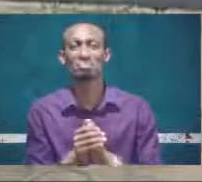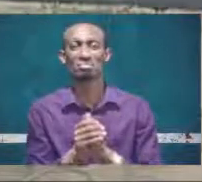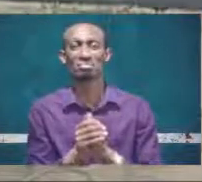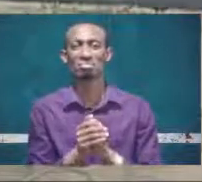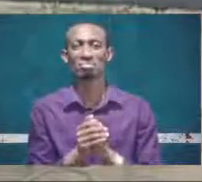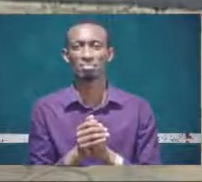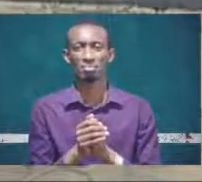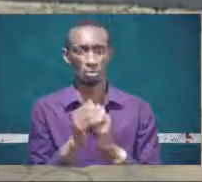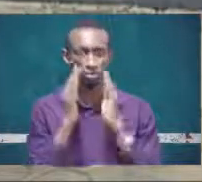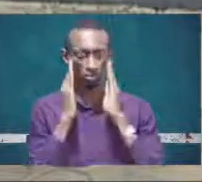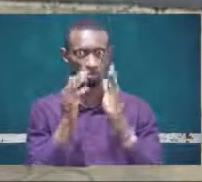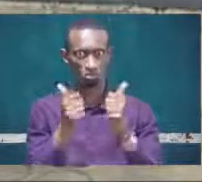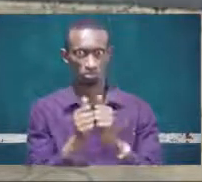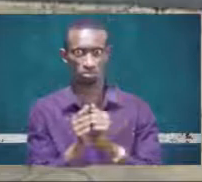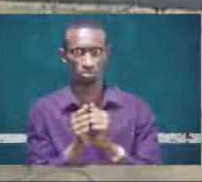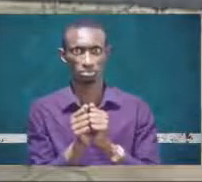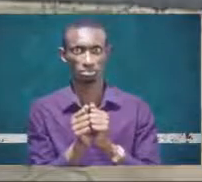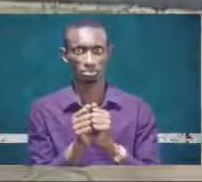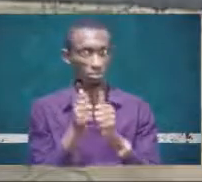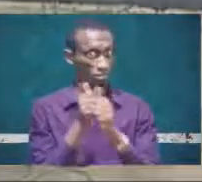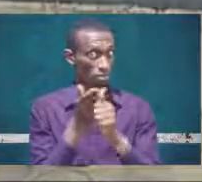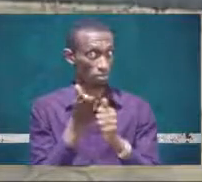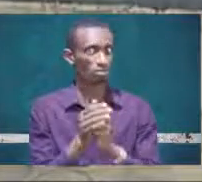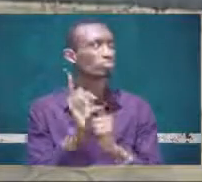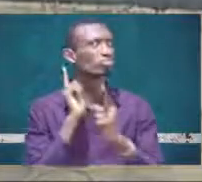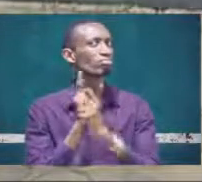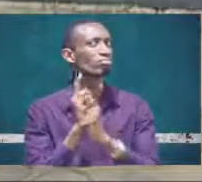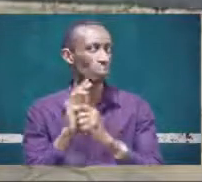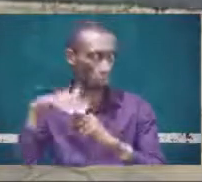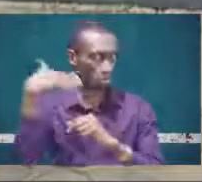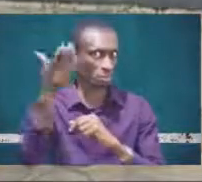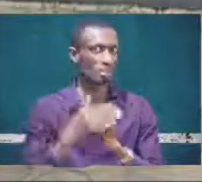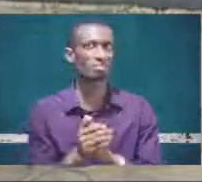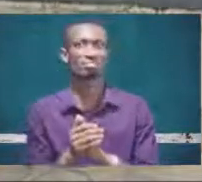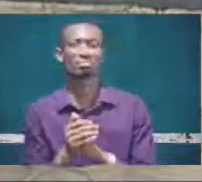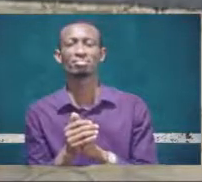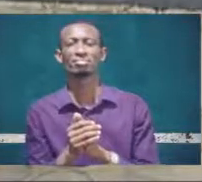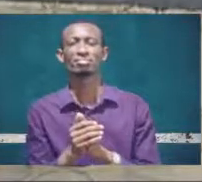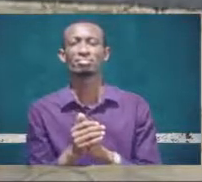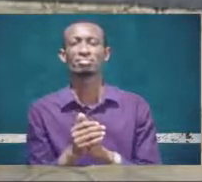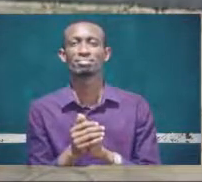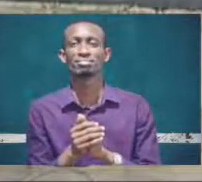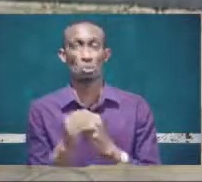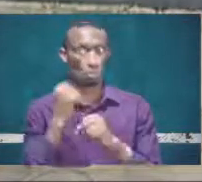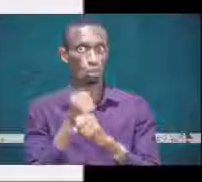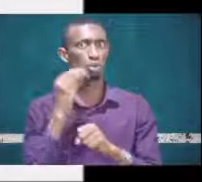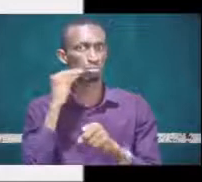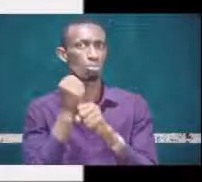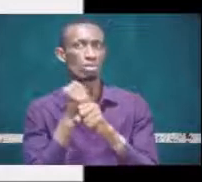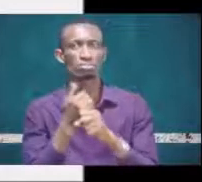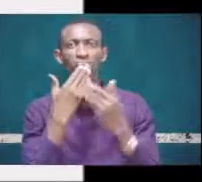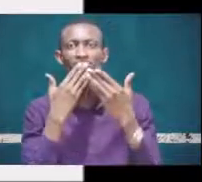for watching and listening. We meet next time as you wind up your assignment. Thank you.